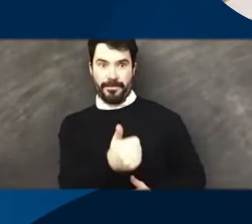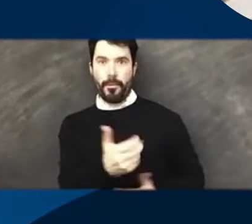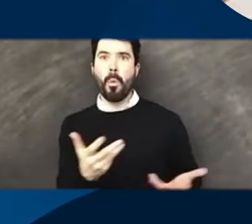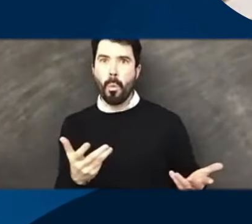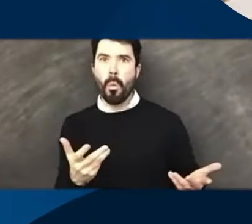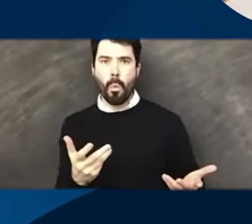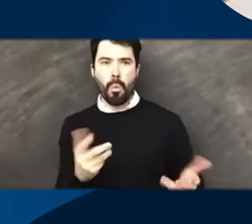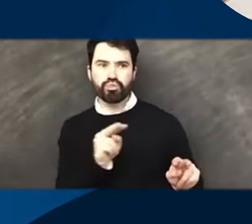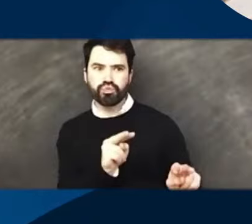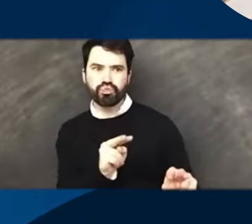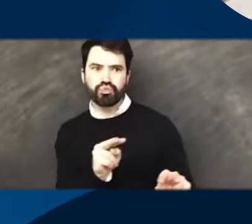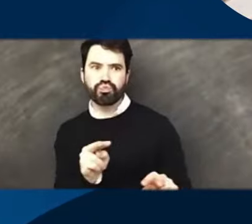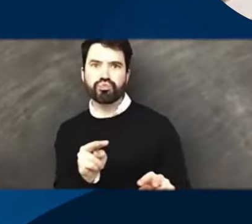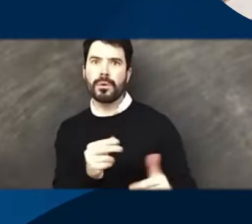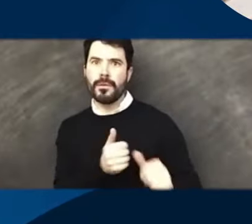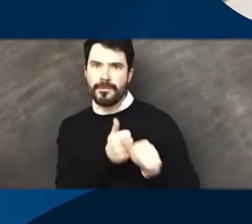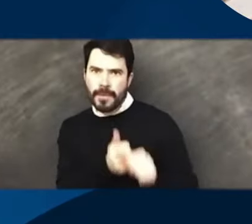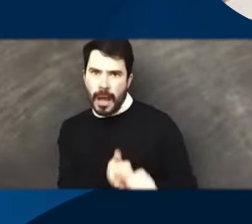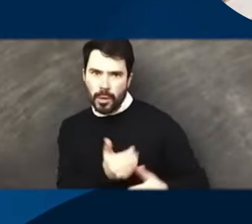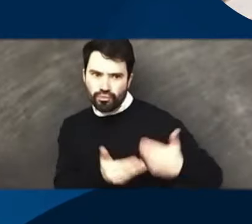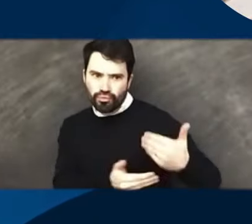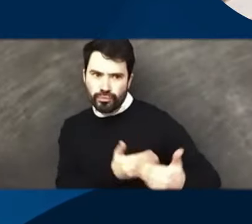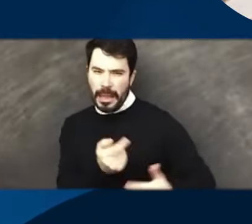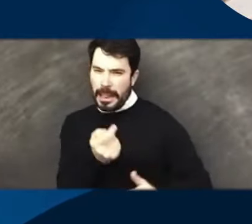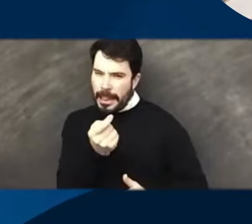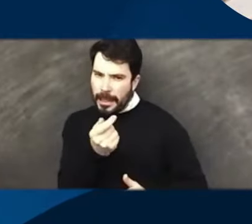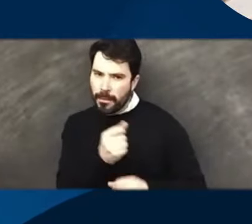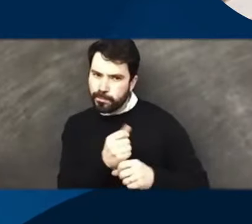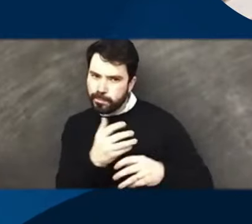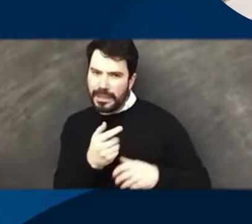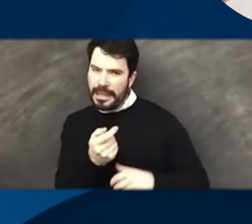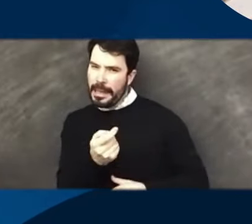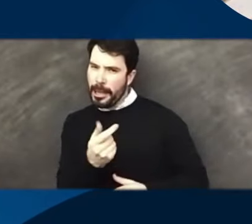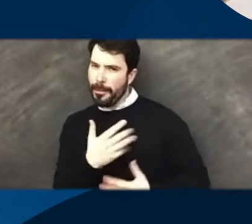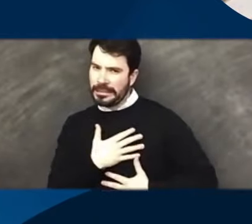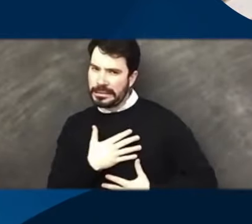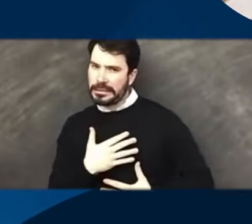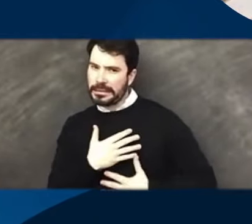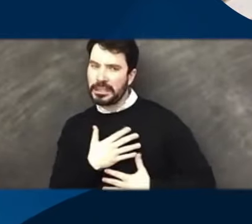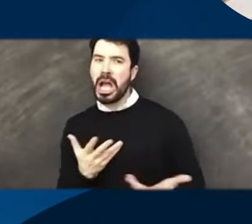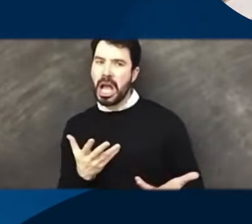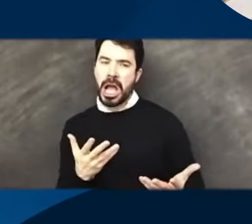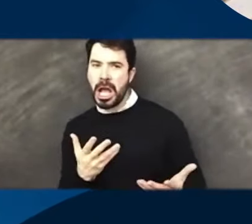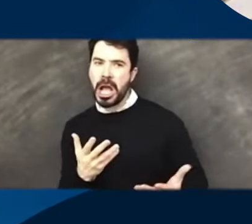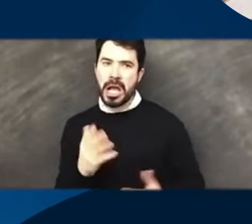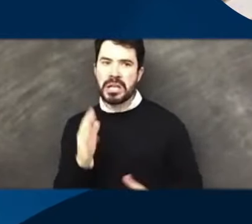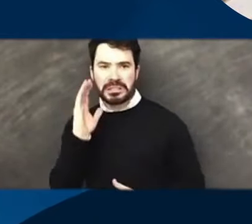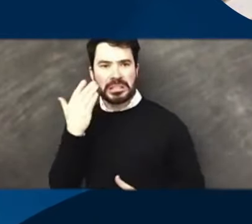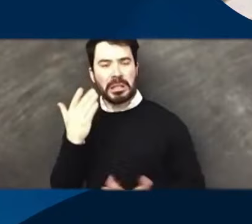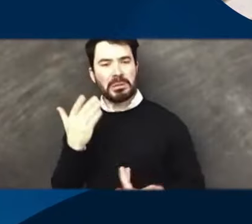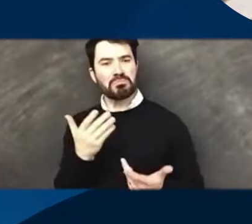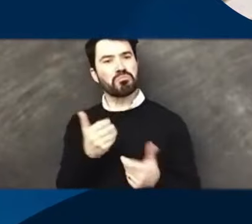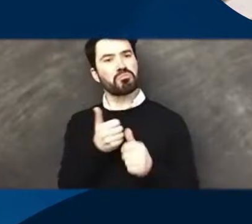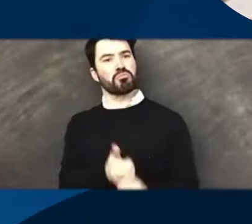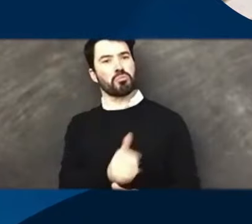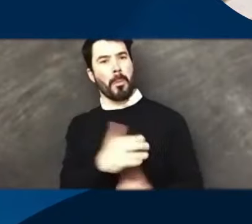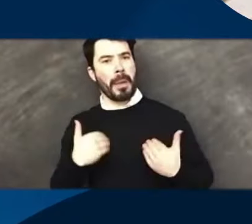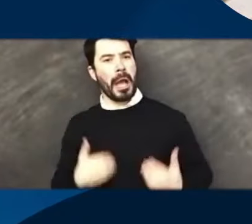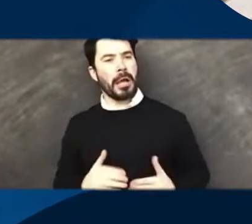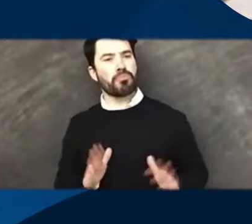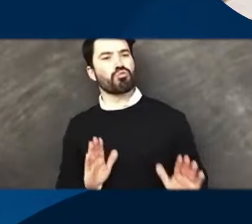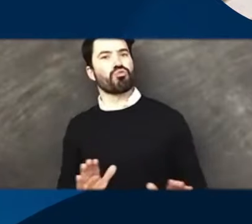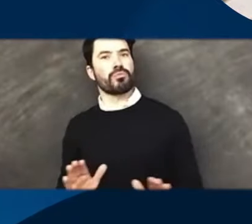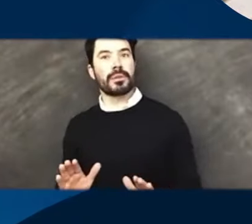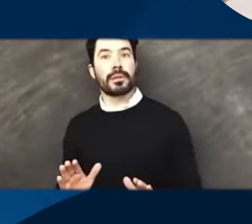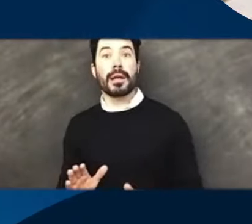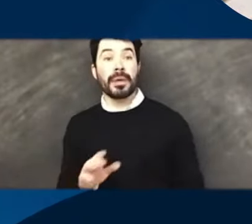If it's just kind of a little bit of swelling and a little bit of shortness of breath that seems in keeping with what's going on with you, fine. But if we bring you in and find